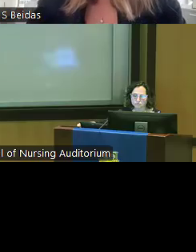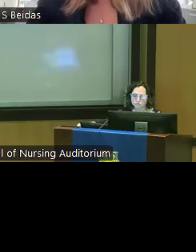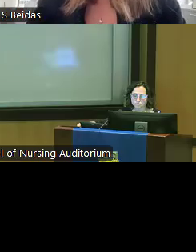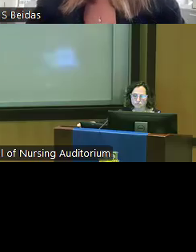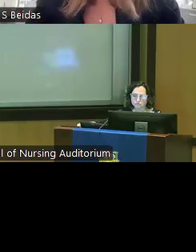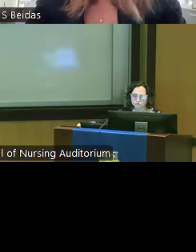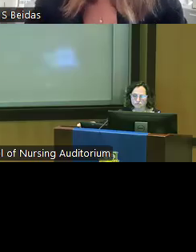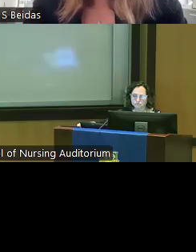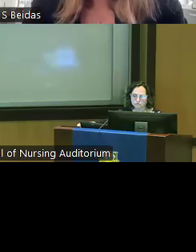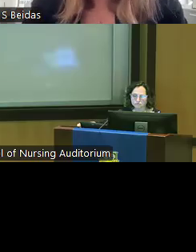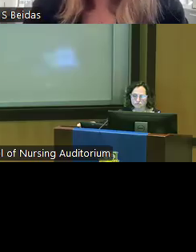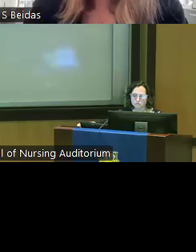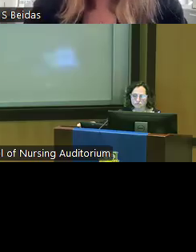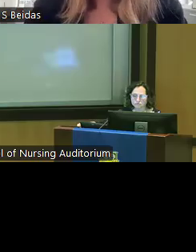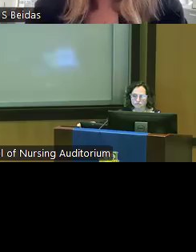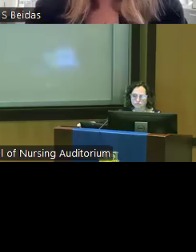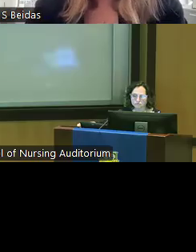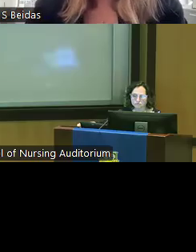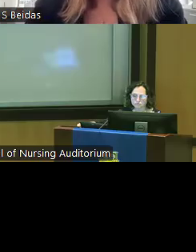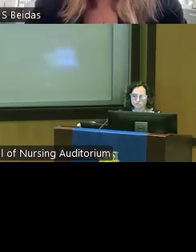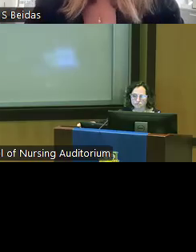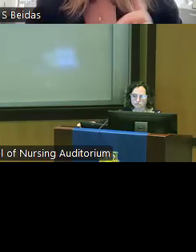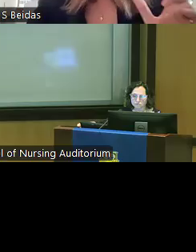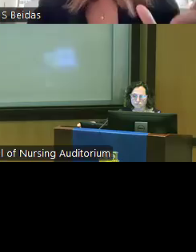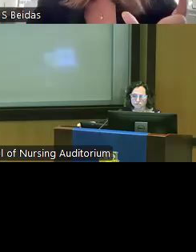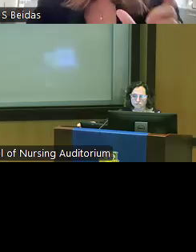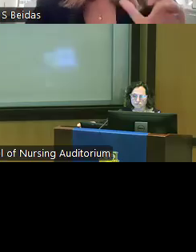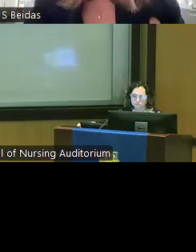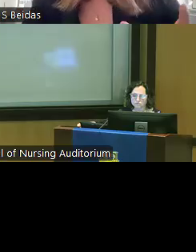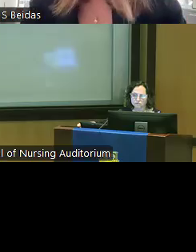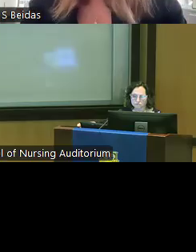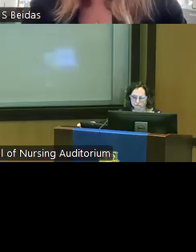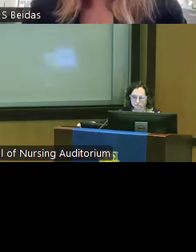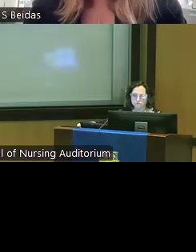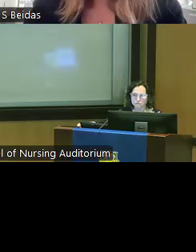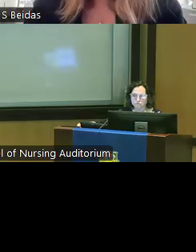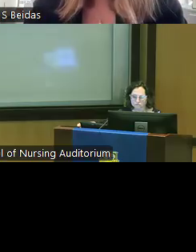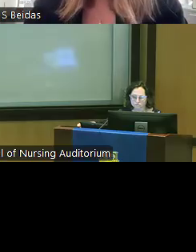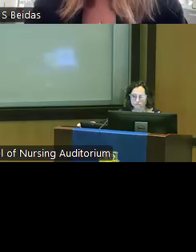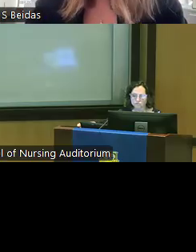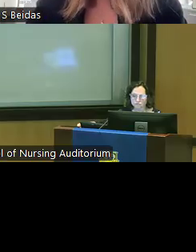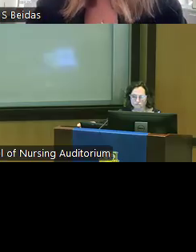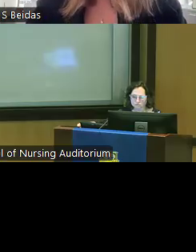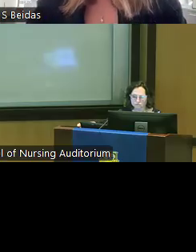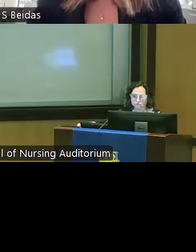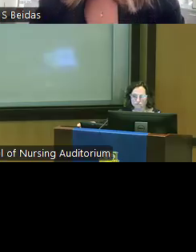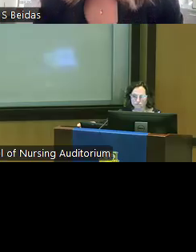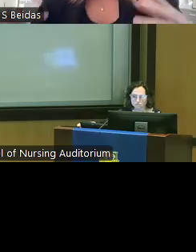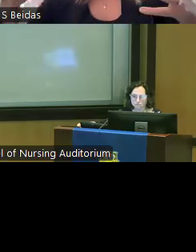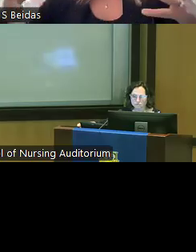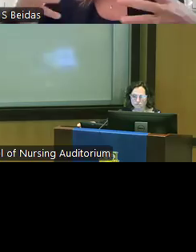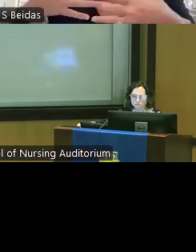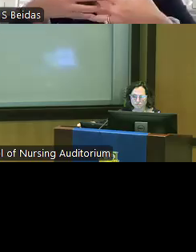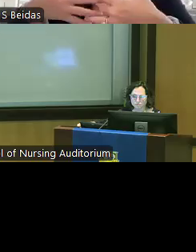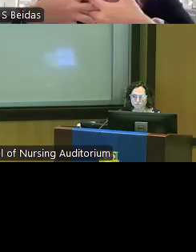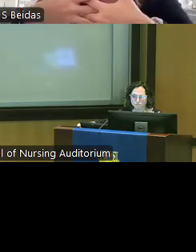done in that space. If you look up Kara Lewis, she's published a lot on mechanisms for implementation strategies. And of